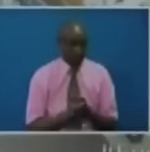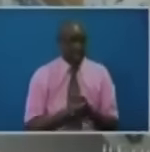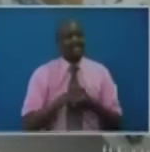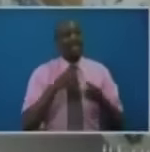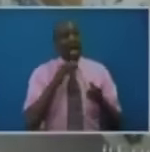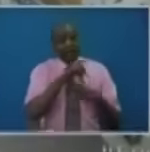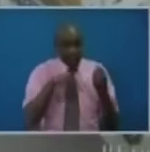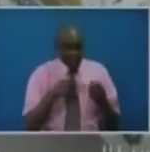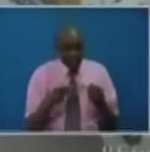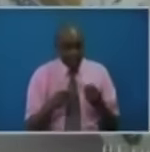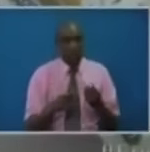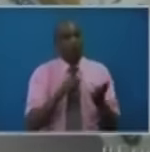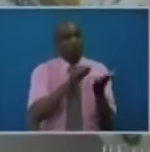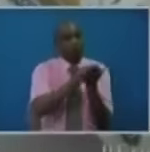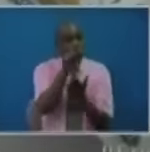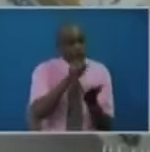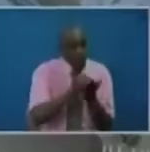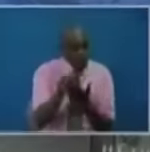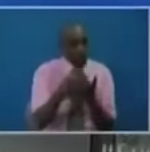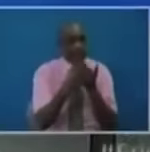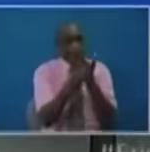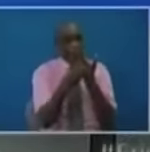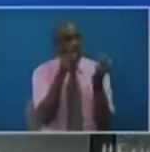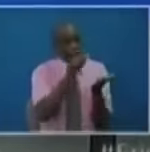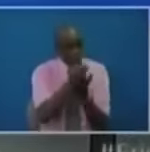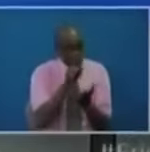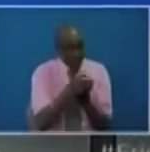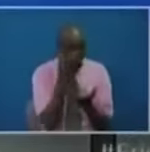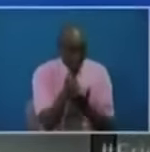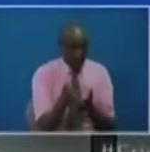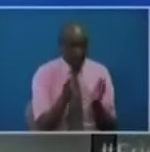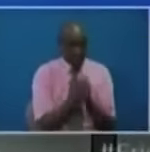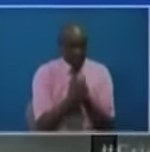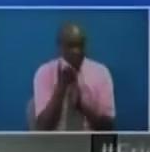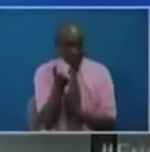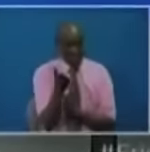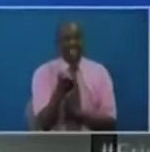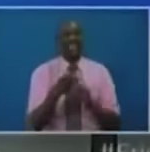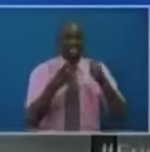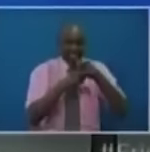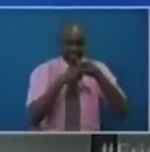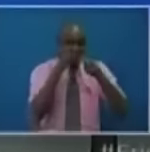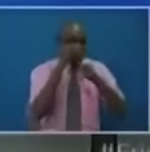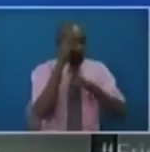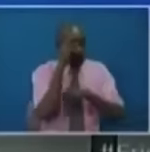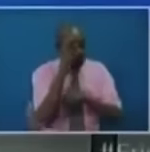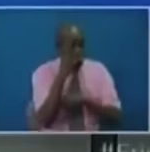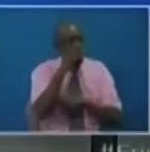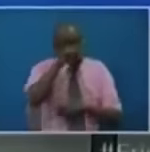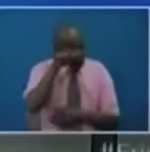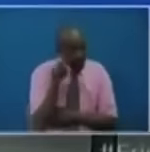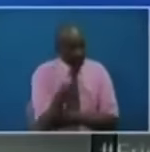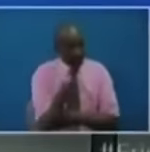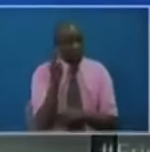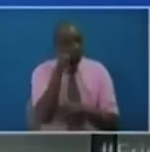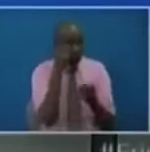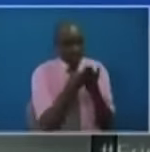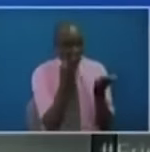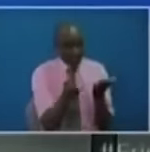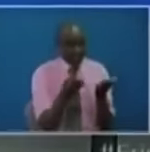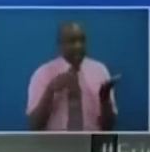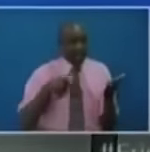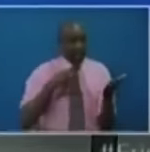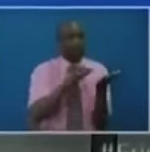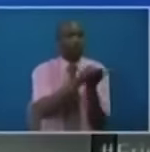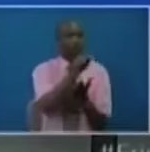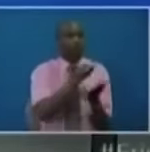on photocopying paper and antivirus. So the county spent 704,000 shillings on matters